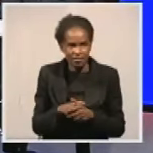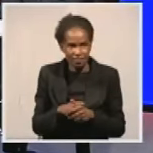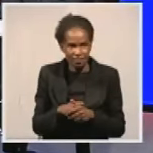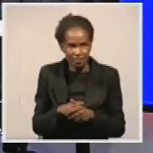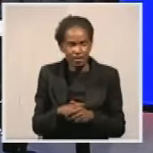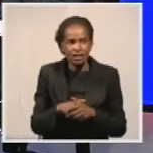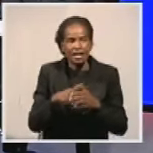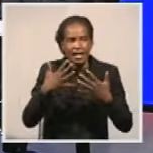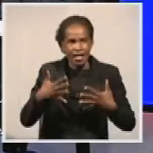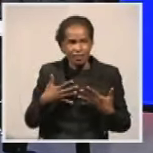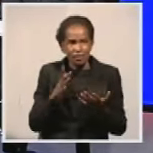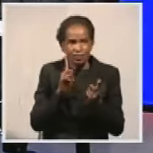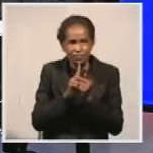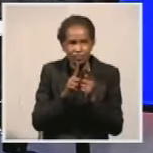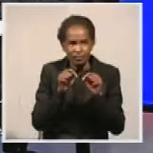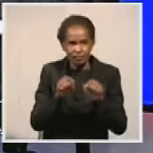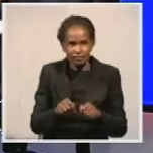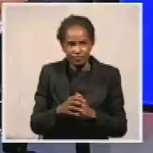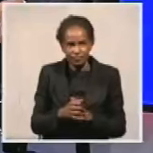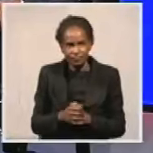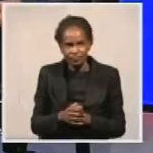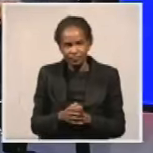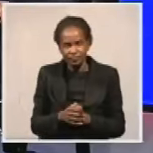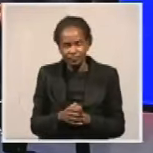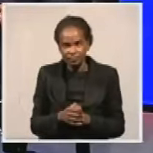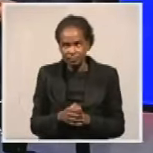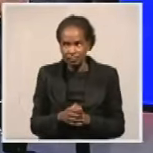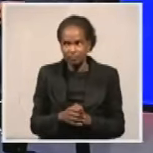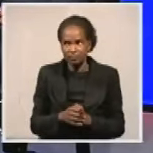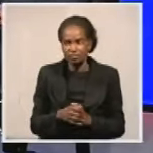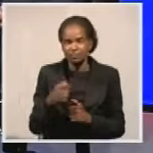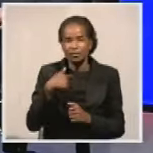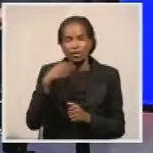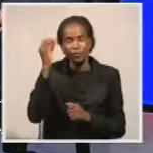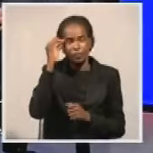speak to you today. Yeah, good to be here. I know, of course,